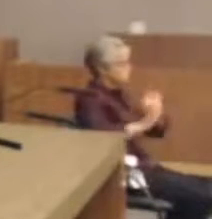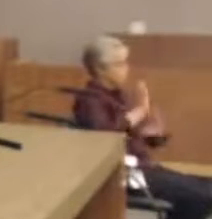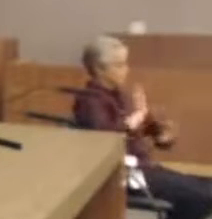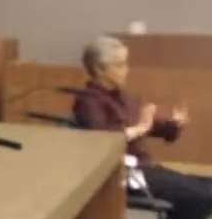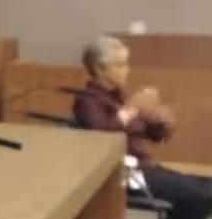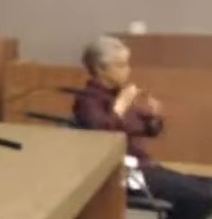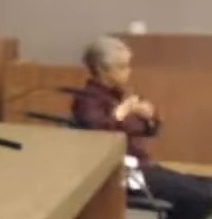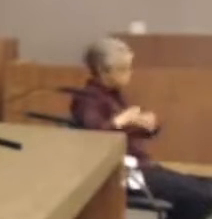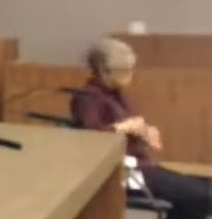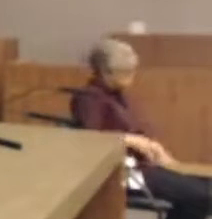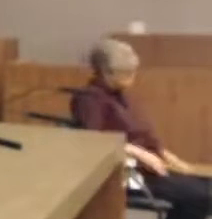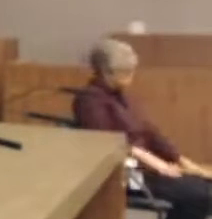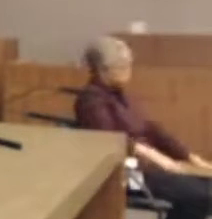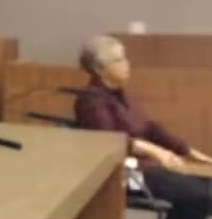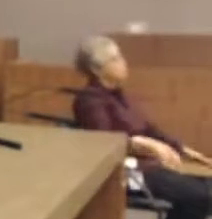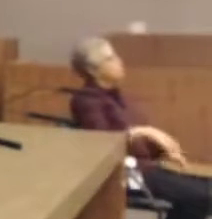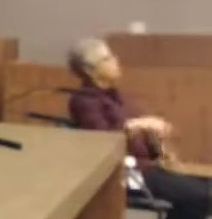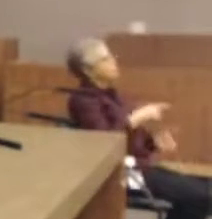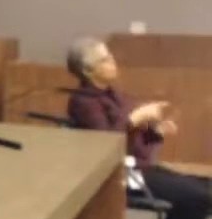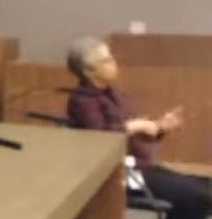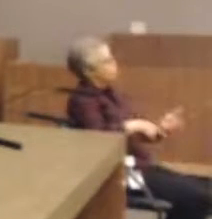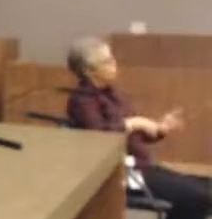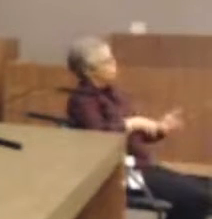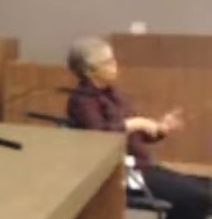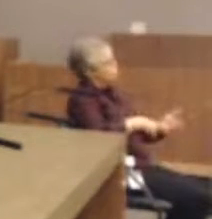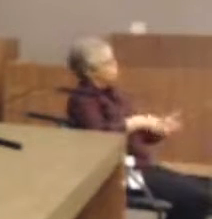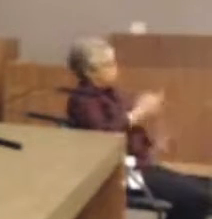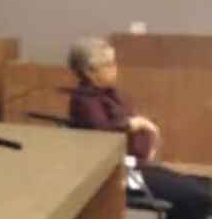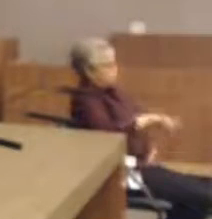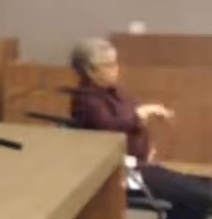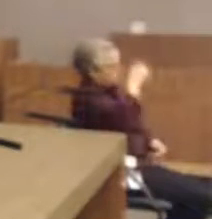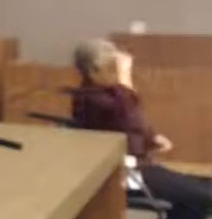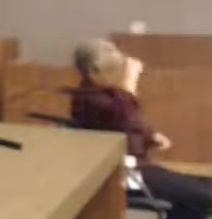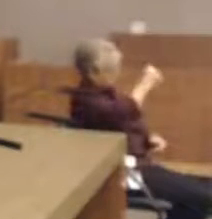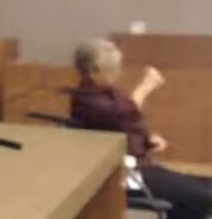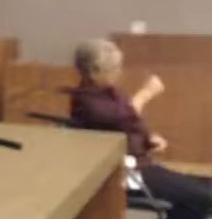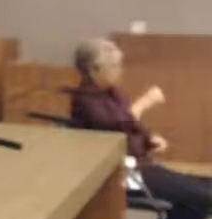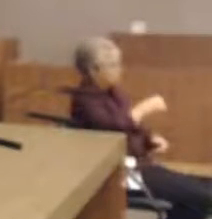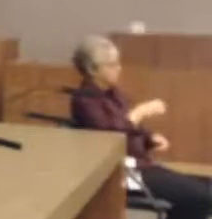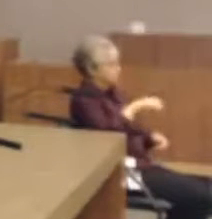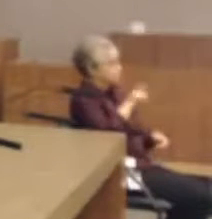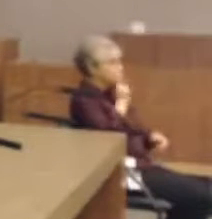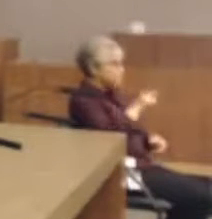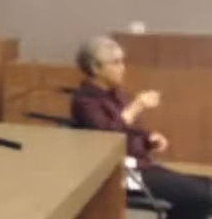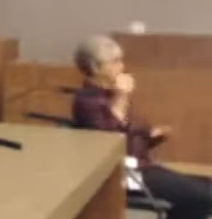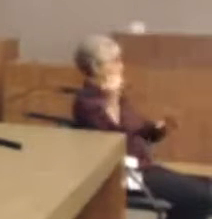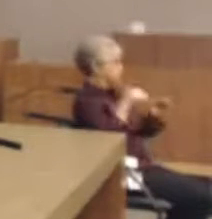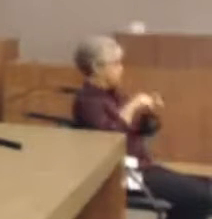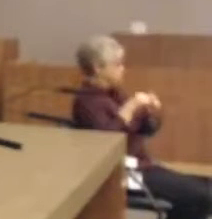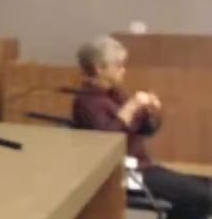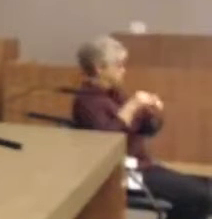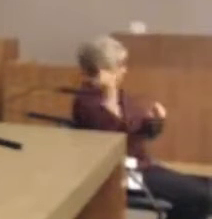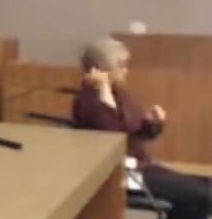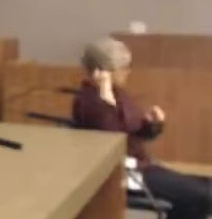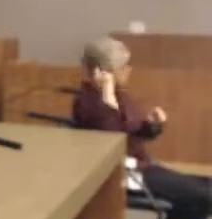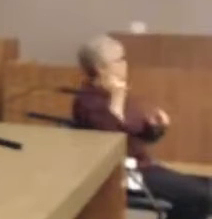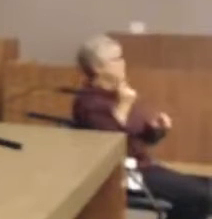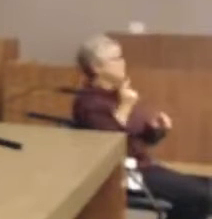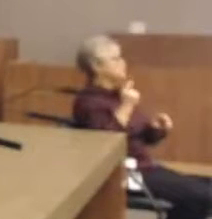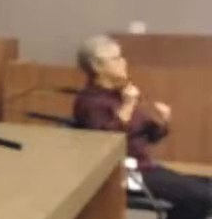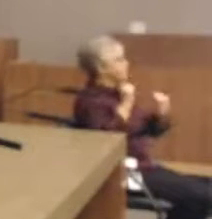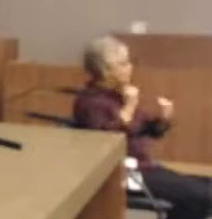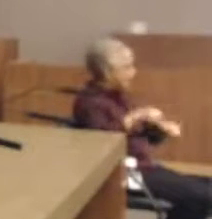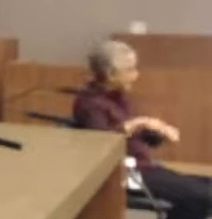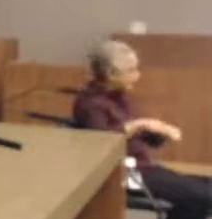that have been stored, that have been coded, can be recalled, but it takes time. All right, and then we have somatic memory. So this is